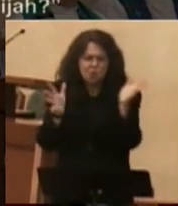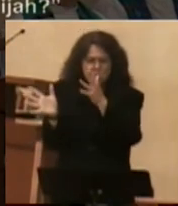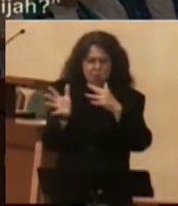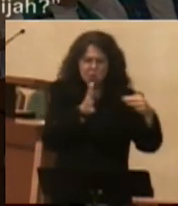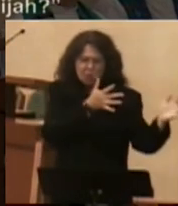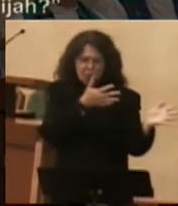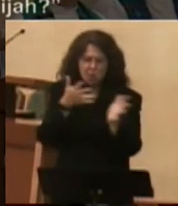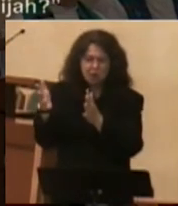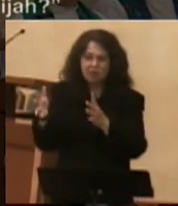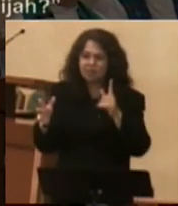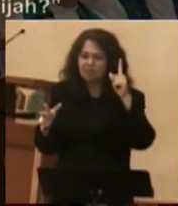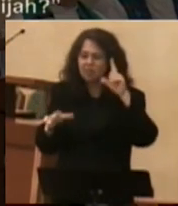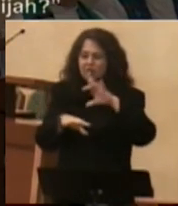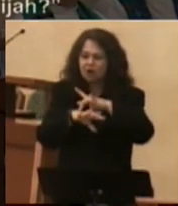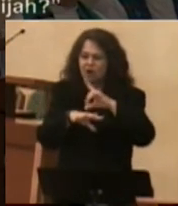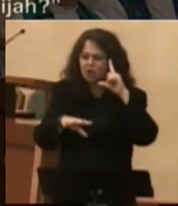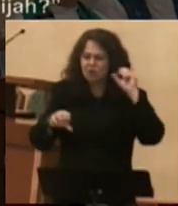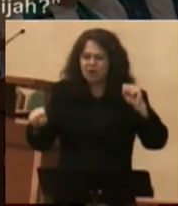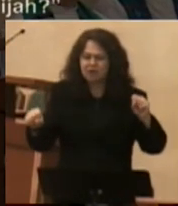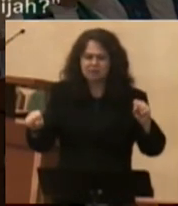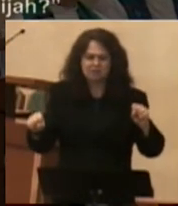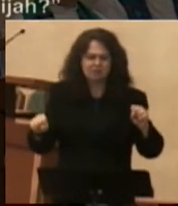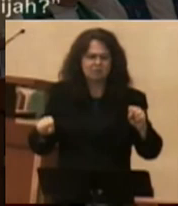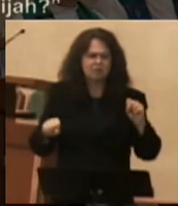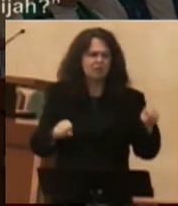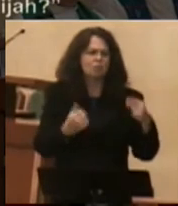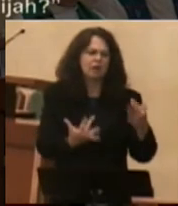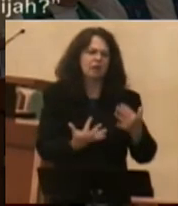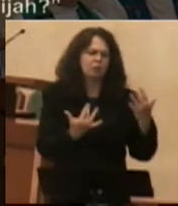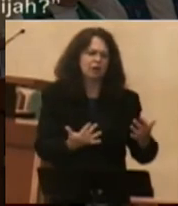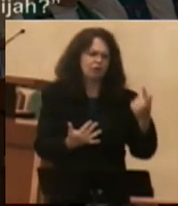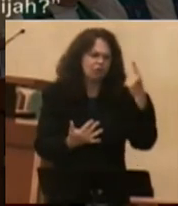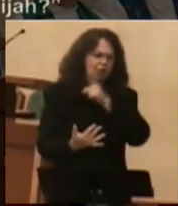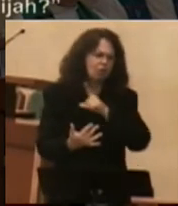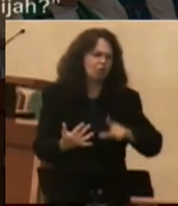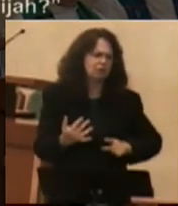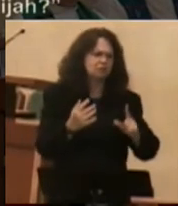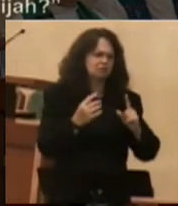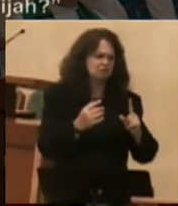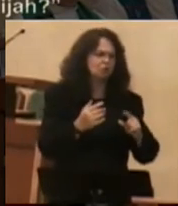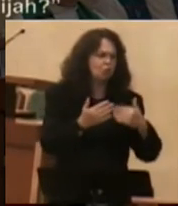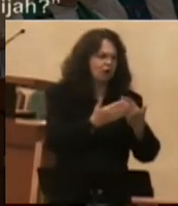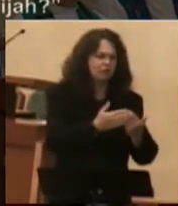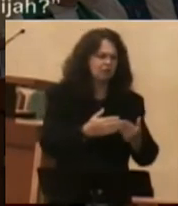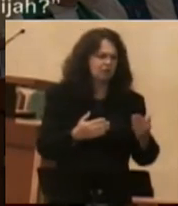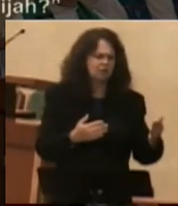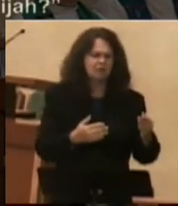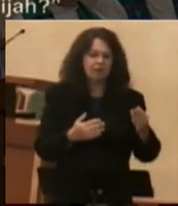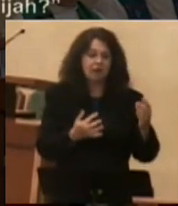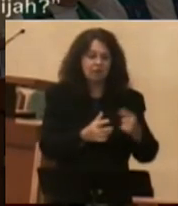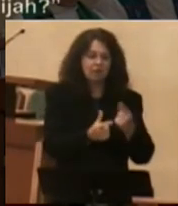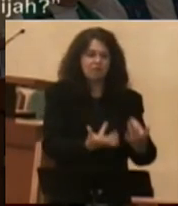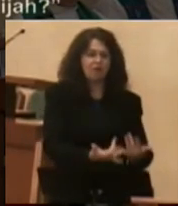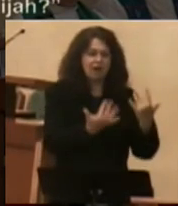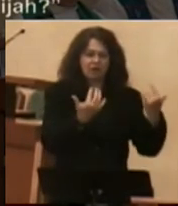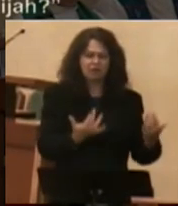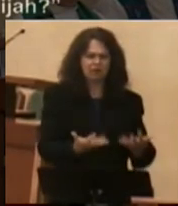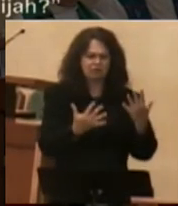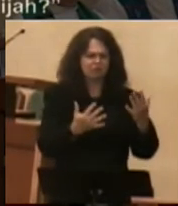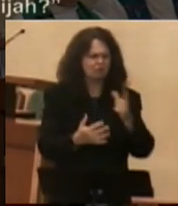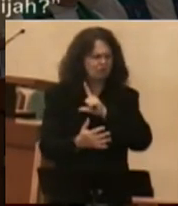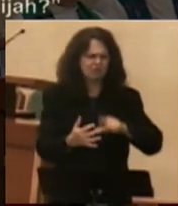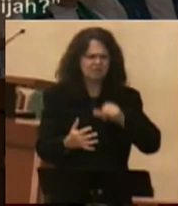earthquake. But the Lord was not in the earthquake, and after the earthquake, a fire. But the Lord was not in the